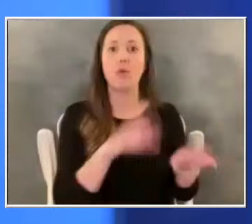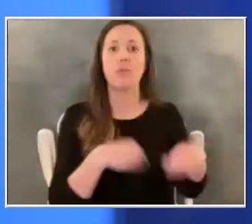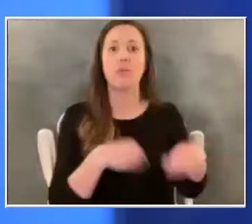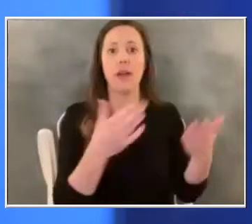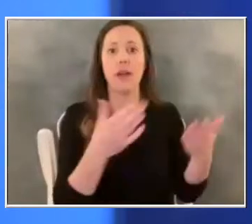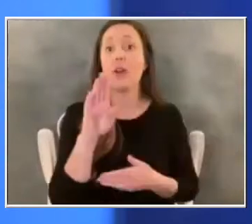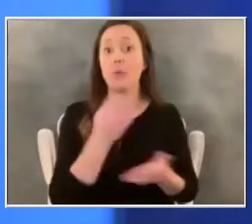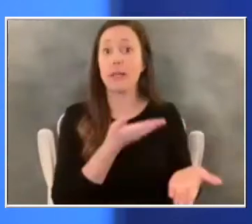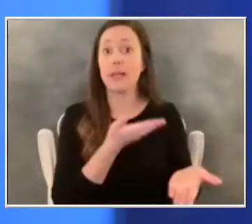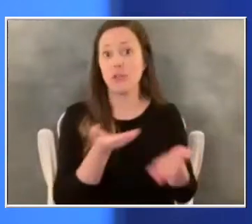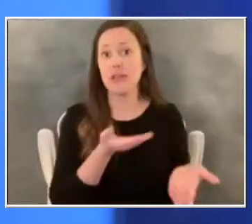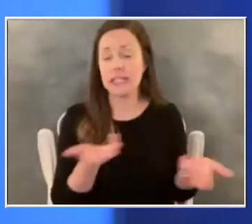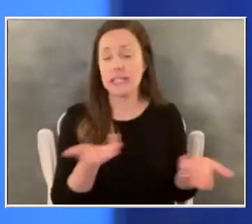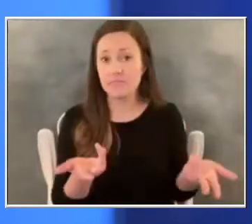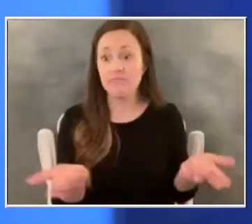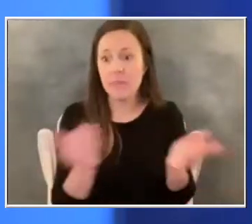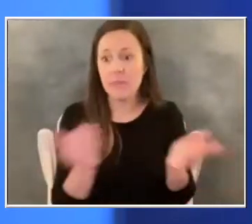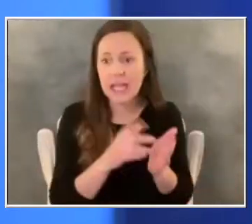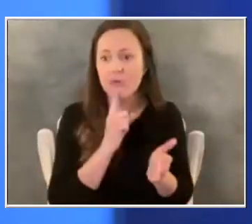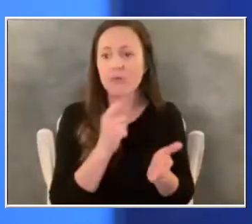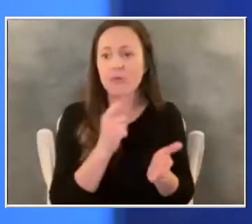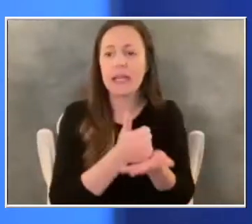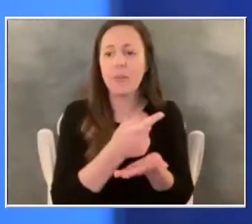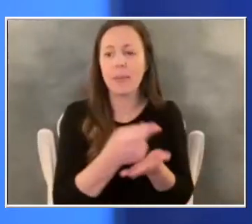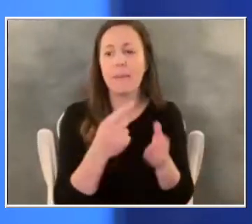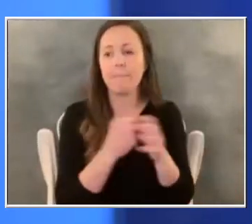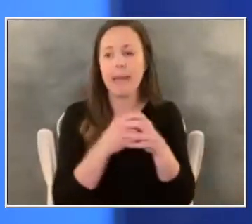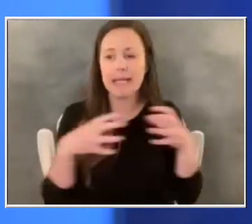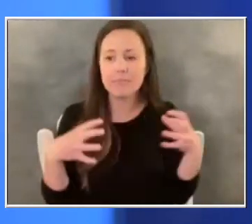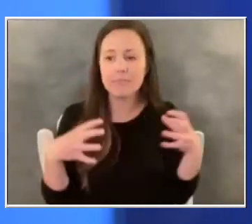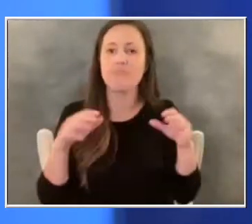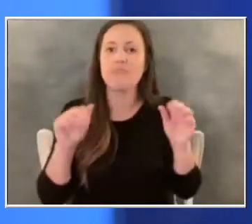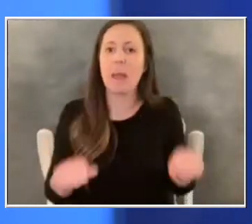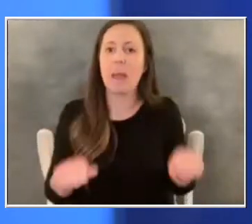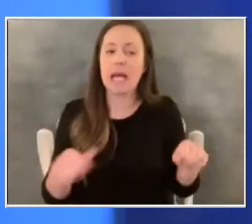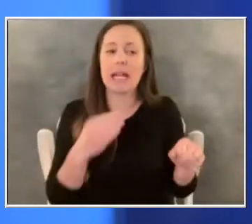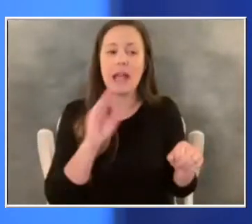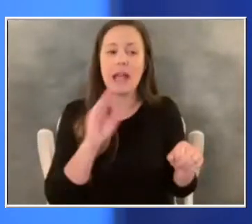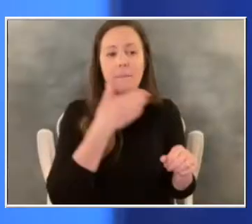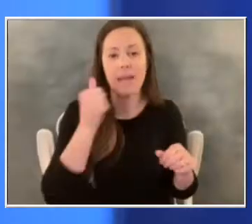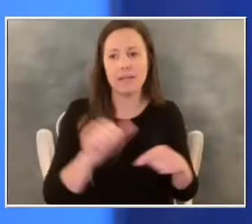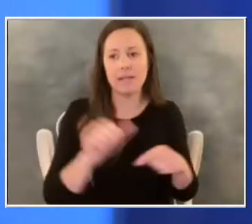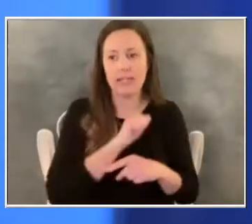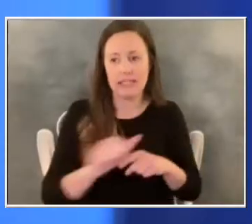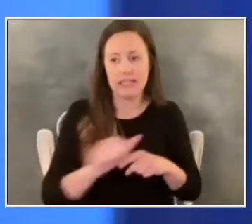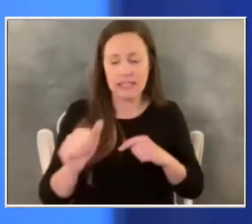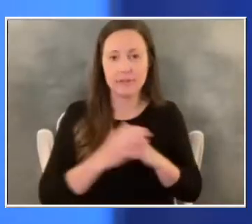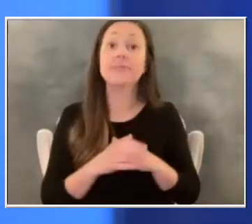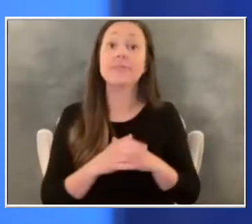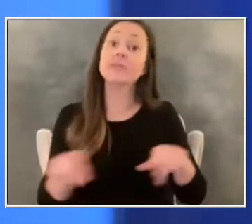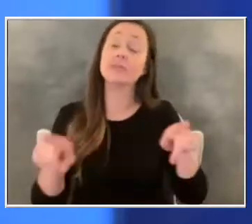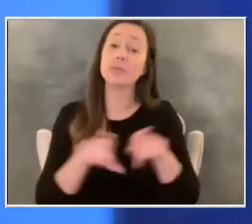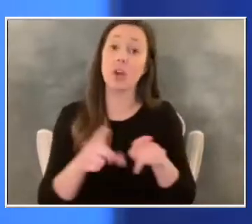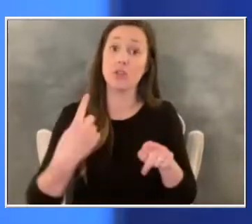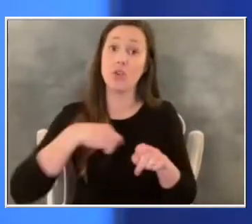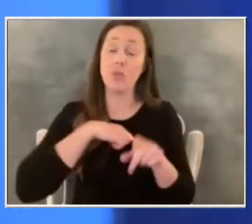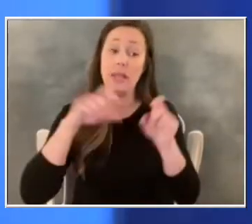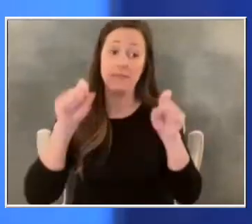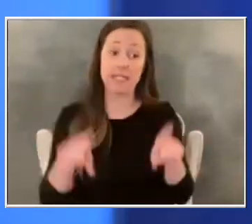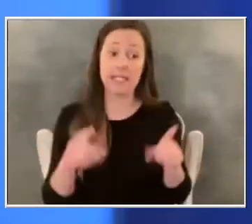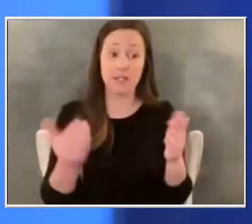services, again, to help them expand their capabilities and their best practices. We've also tested a new